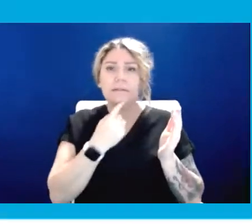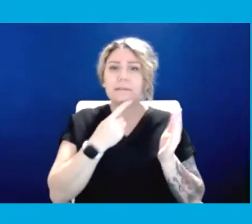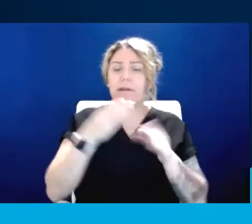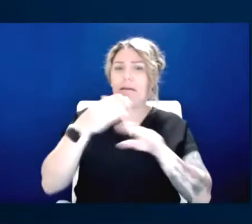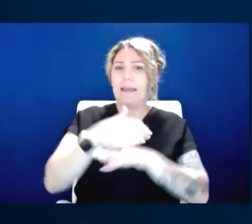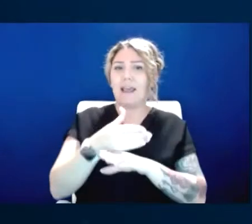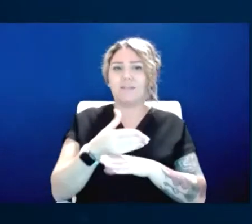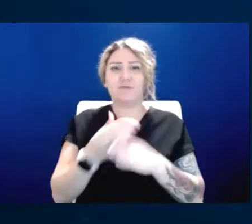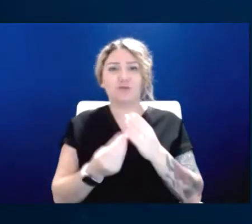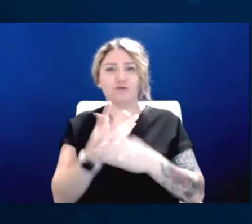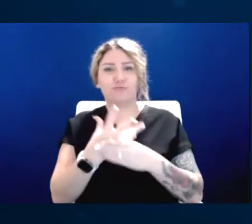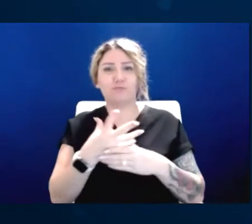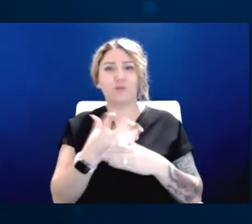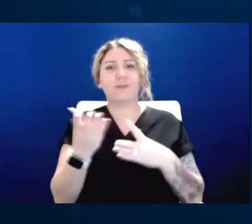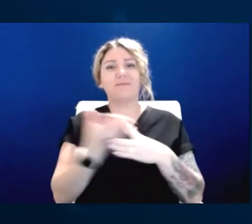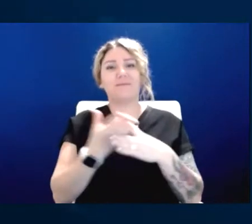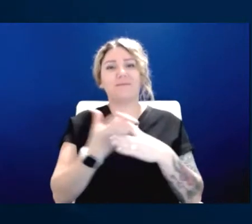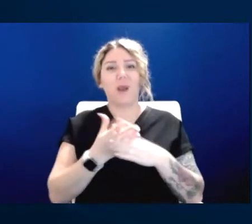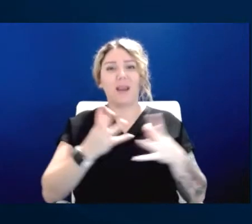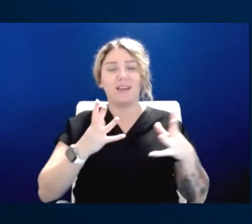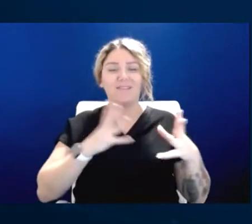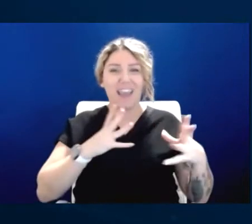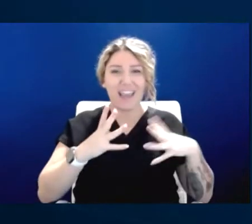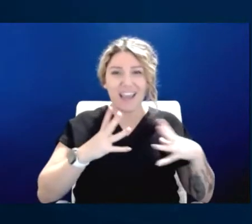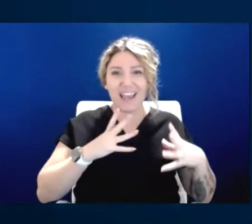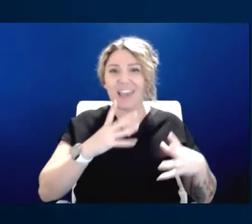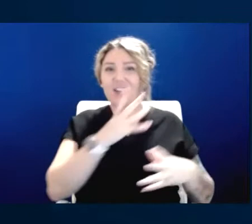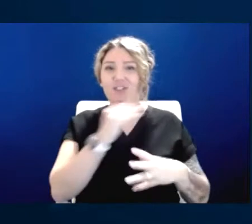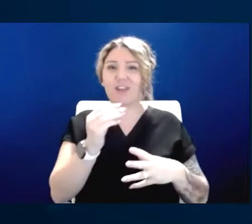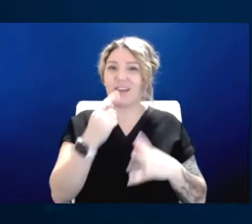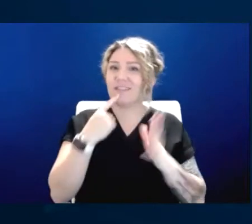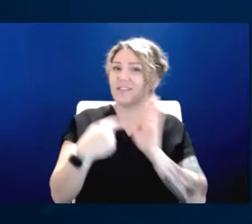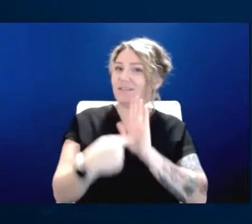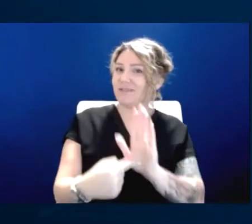vacations. Check out these social media channels at 8 a.m.